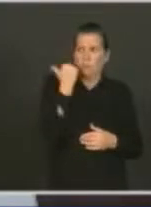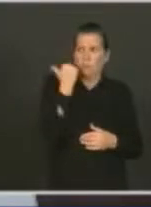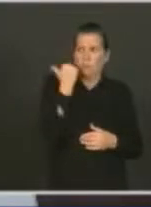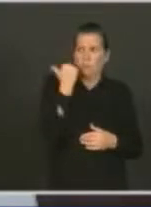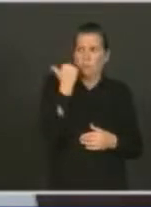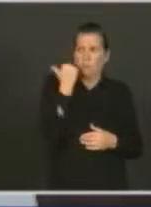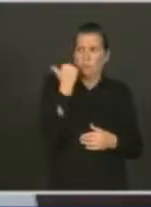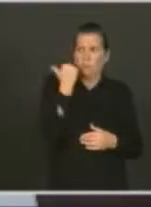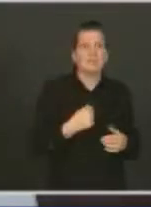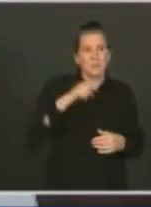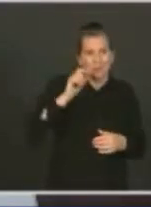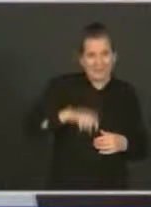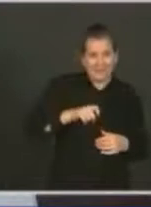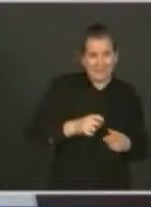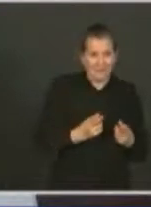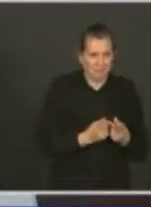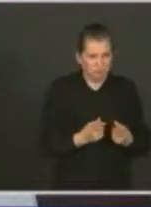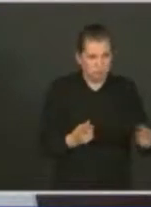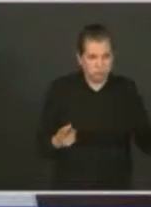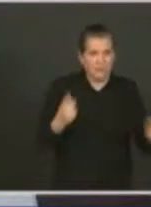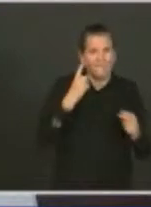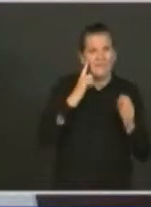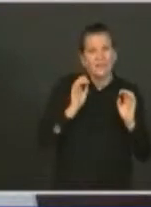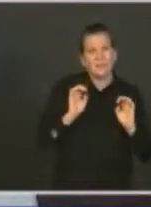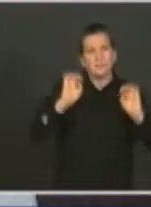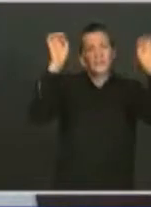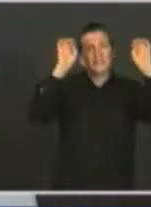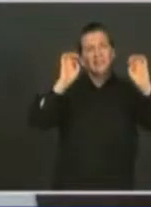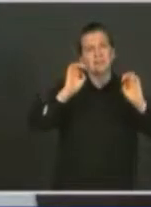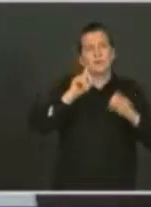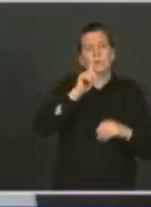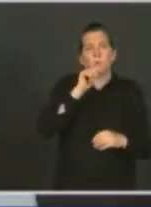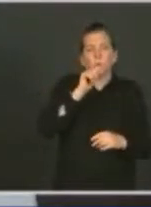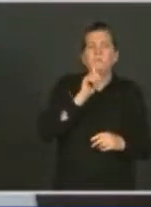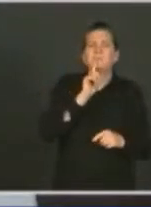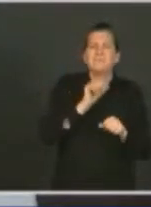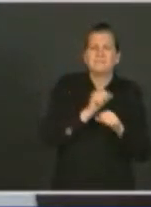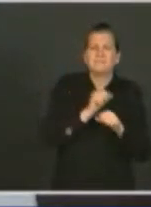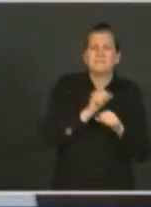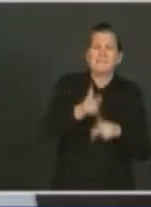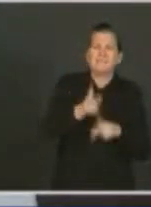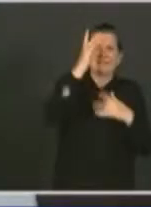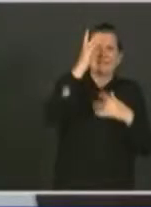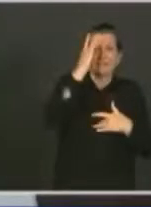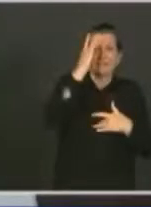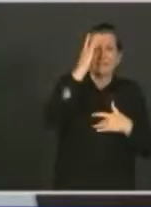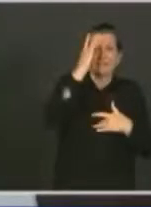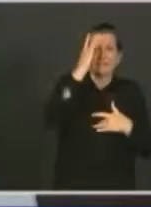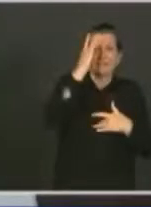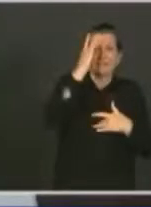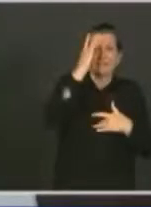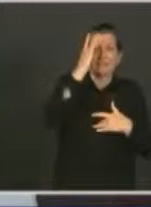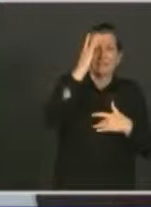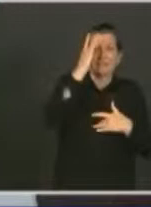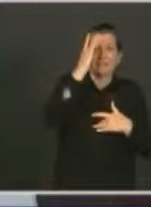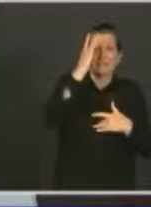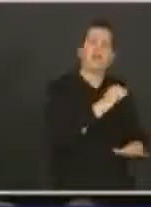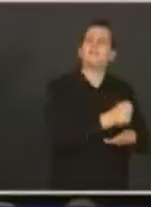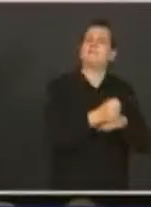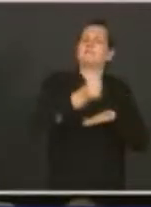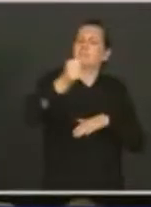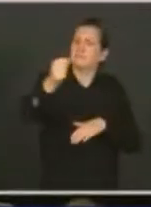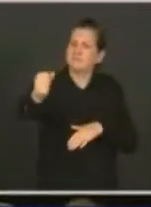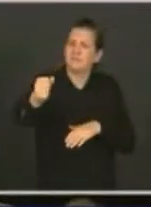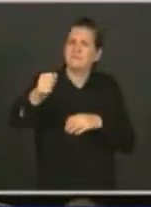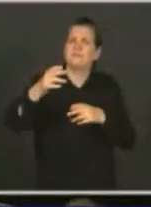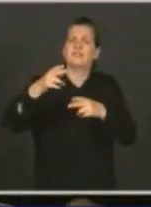placed safely in the settings where they can be cared for. On the field hospital, I know the time frame could be days, could